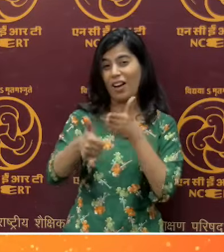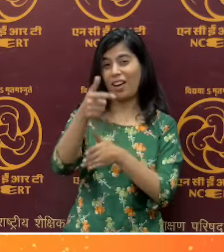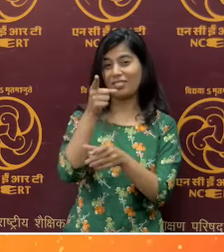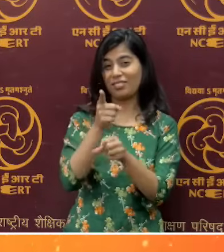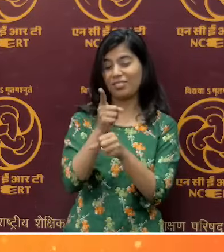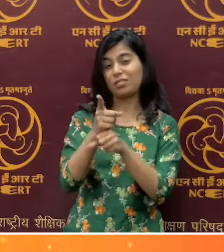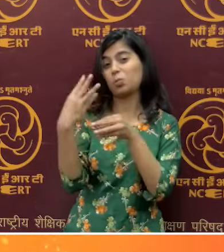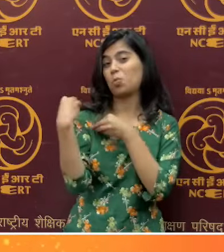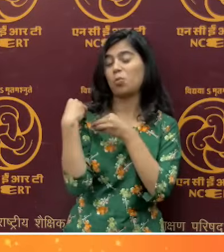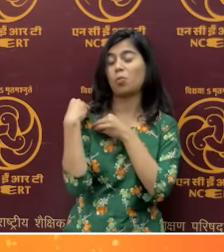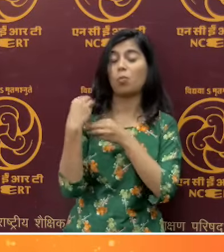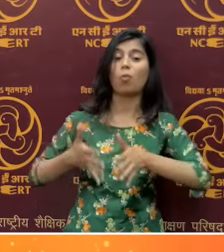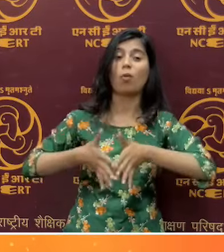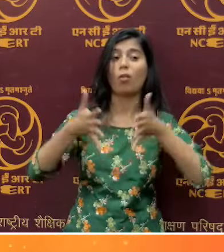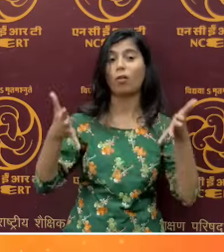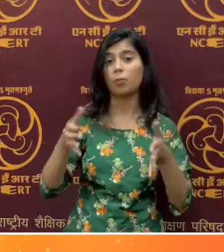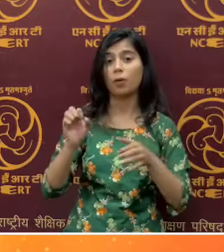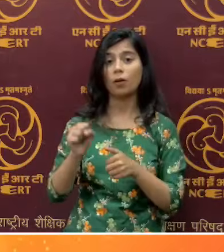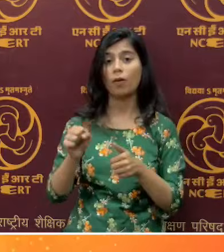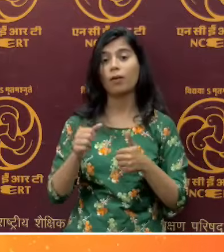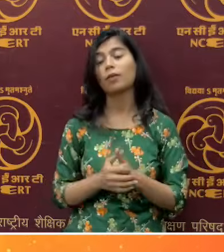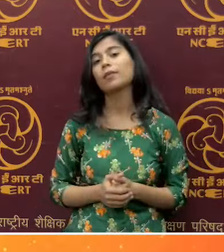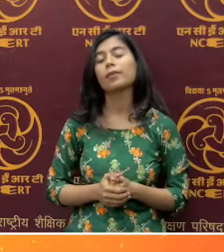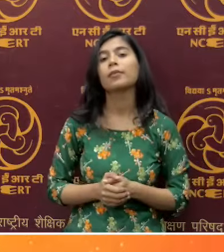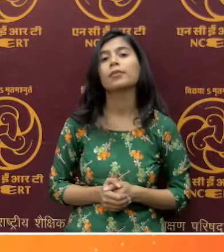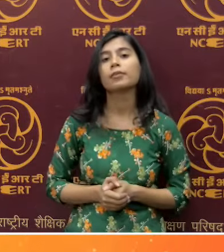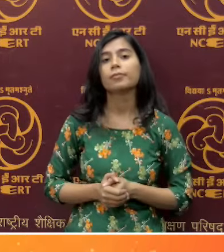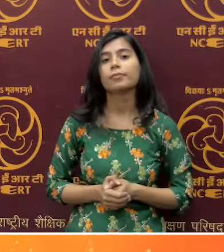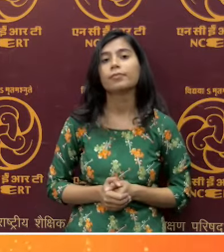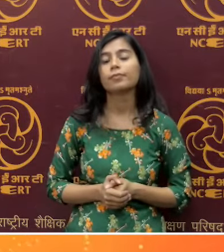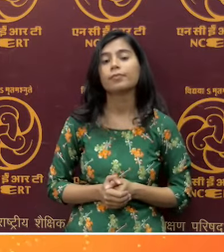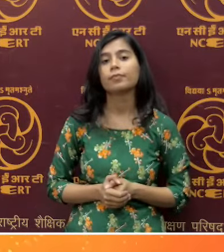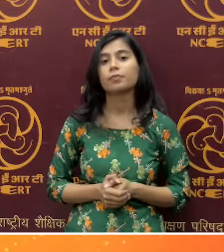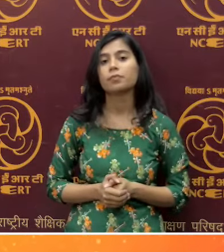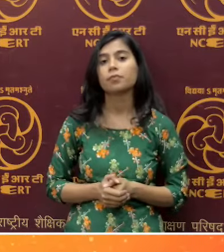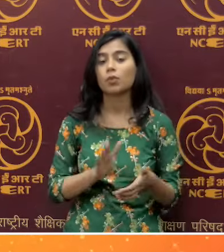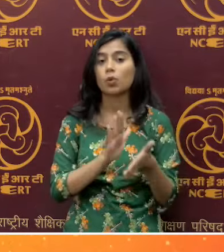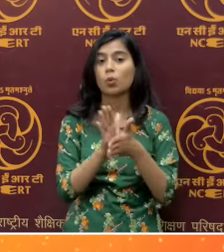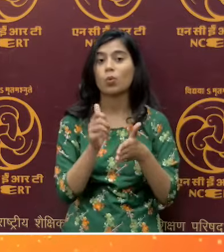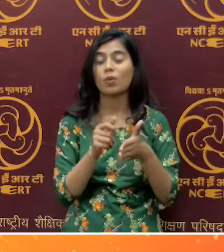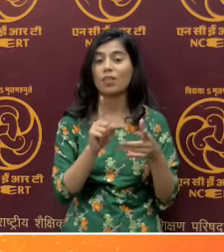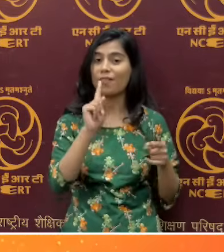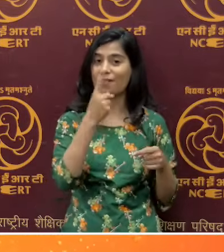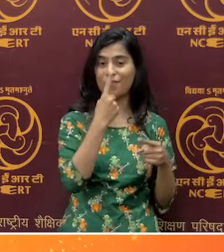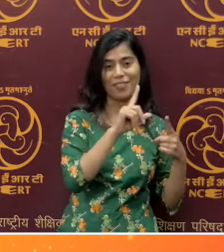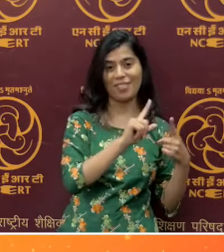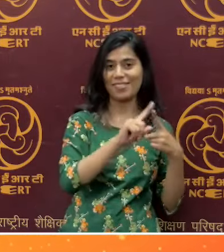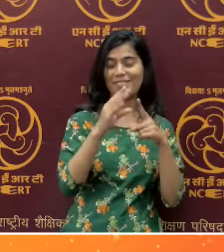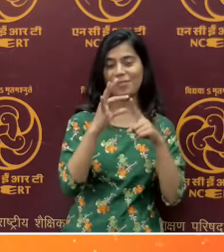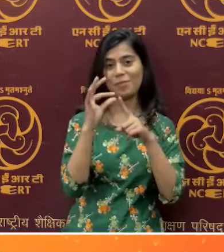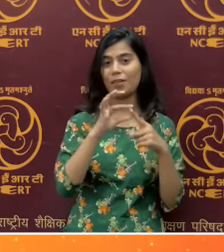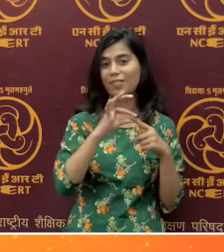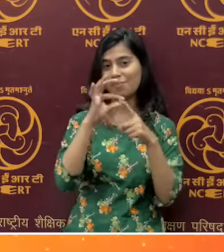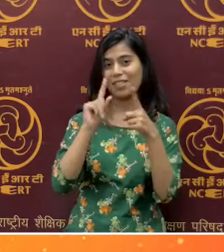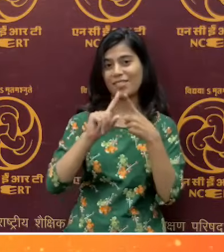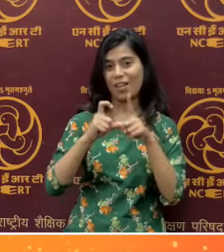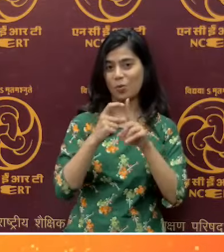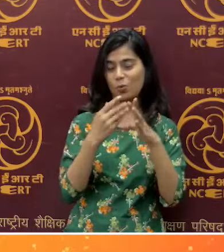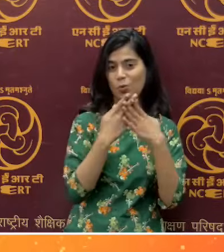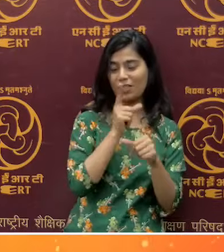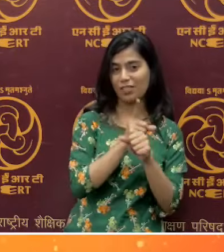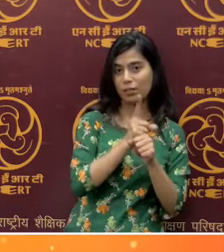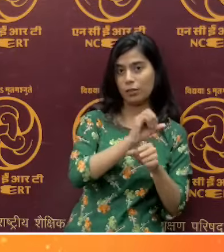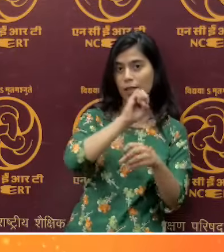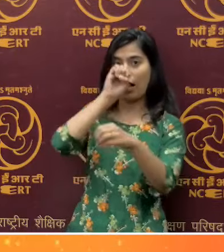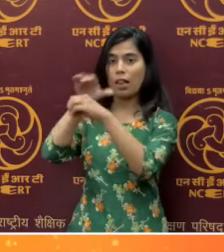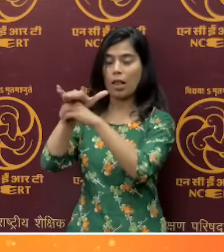head teacher will go to the notification. Okay. Let's say the head teacher, the special educator send a request for the approval. Okay. So once the head teacher